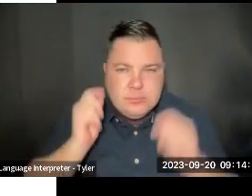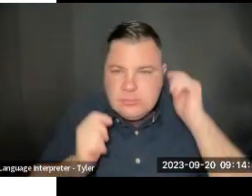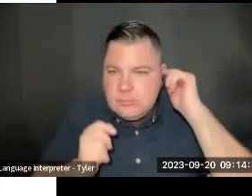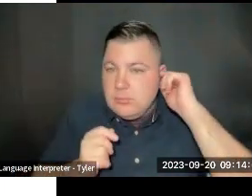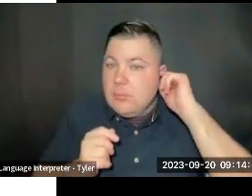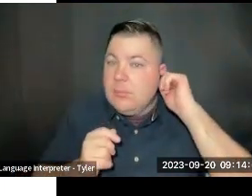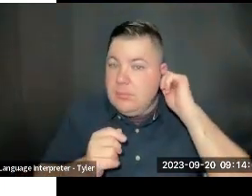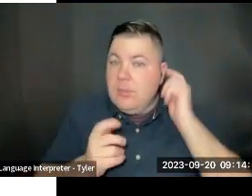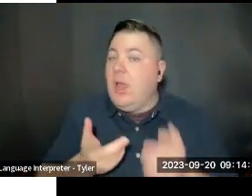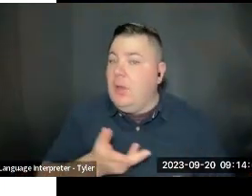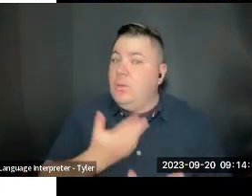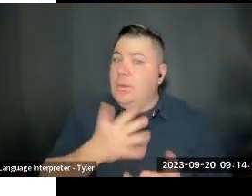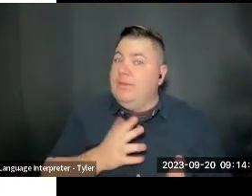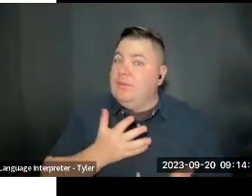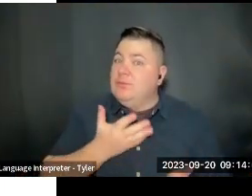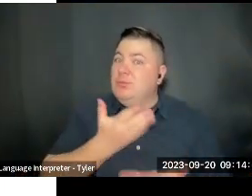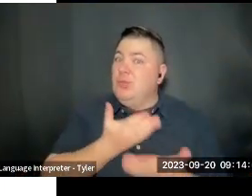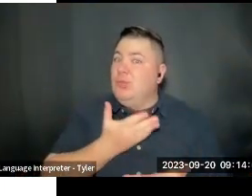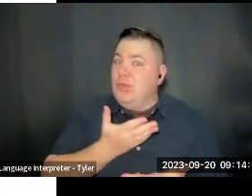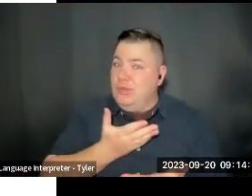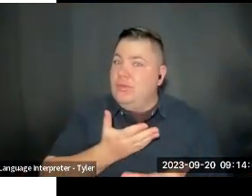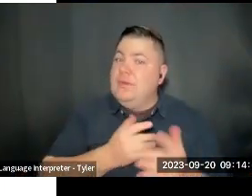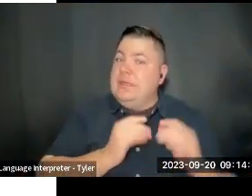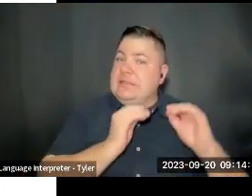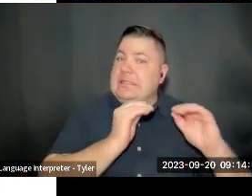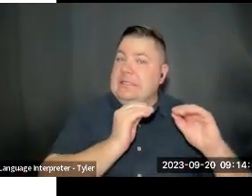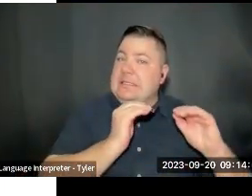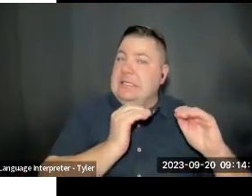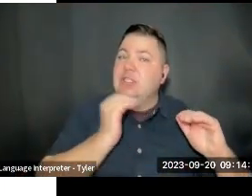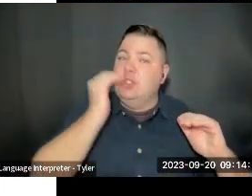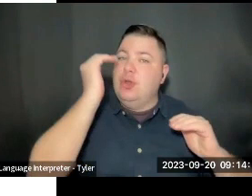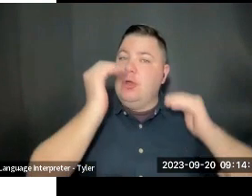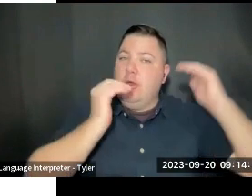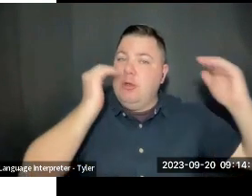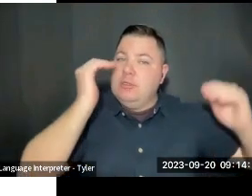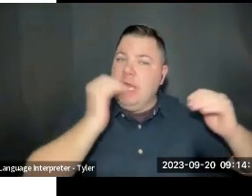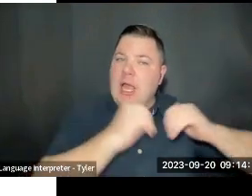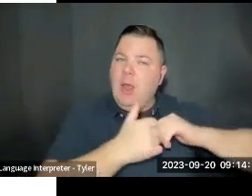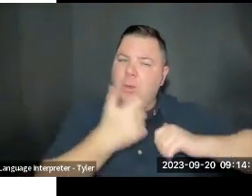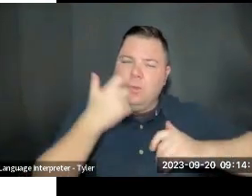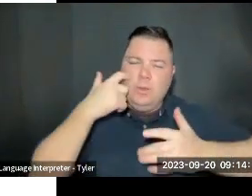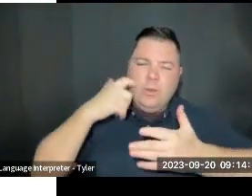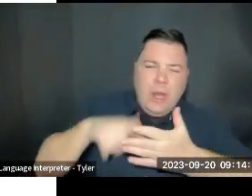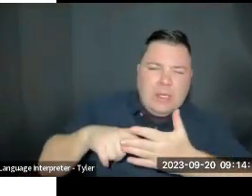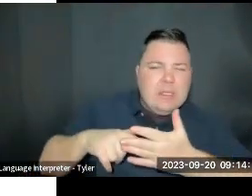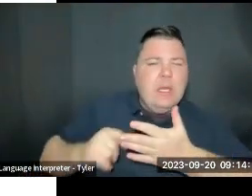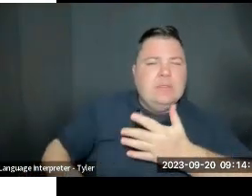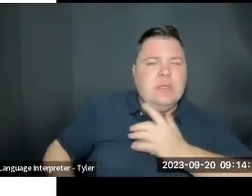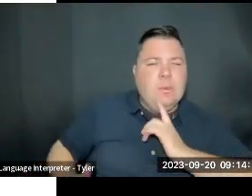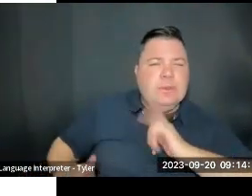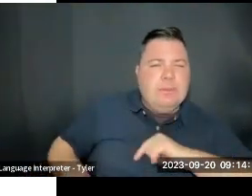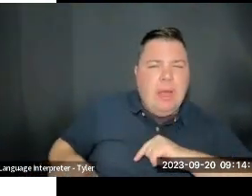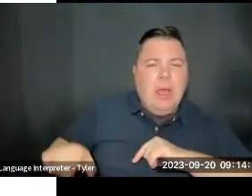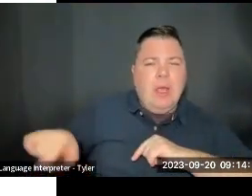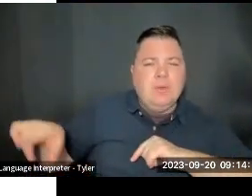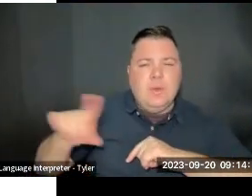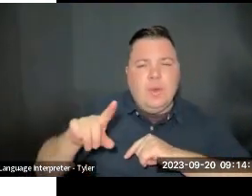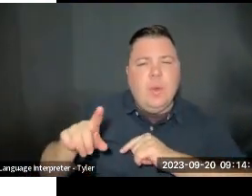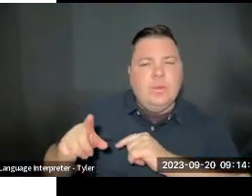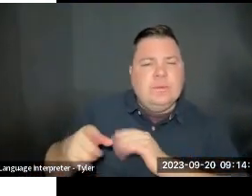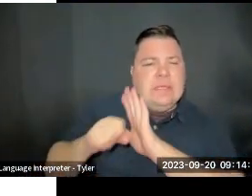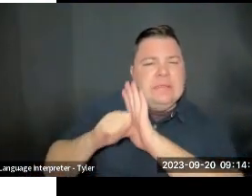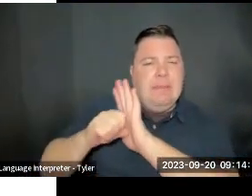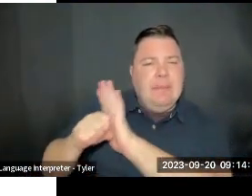to be effective in teaching adults how to recognize and respond to those symptoms